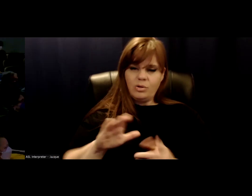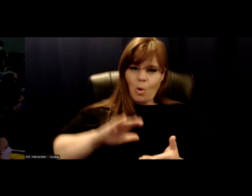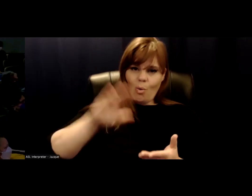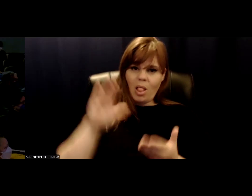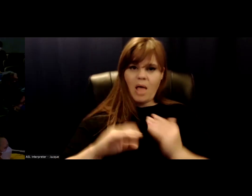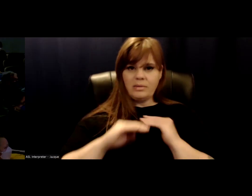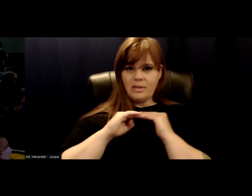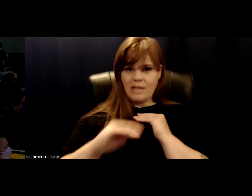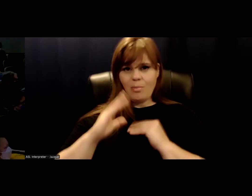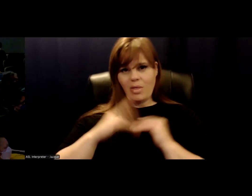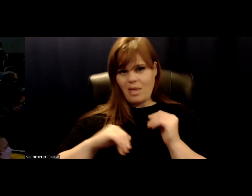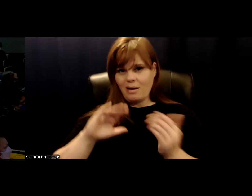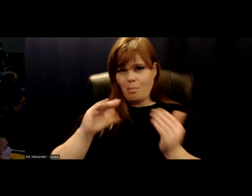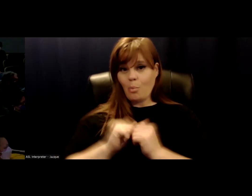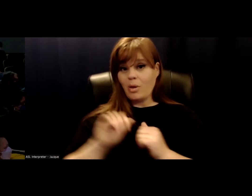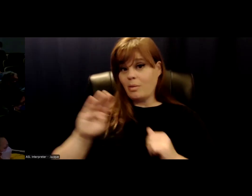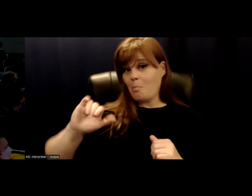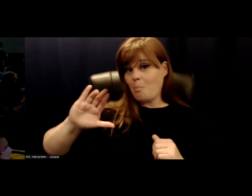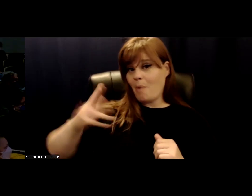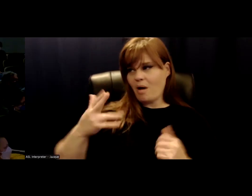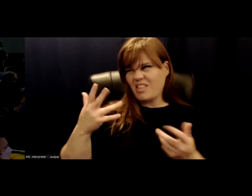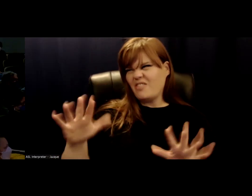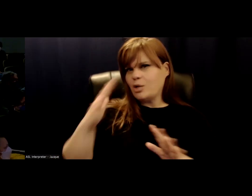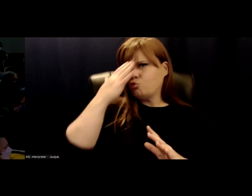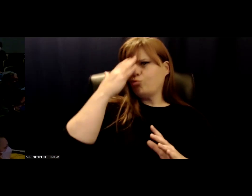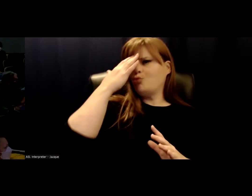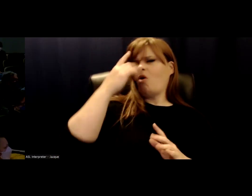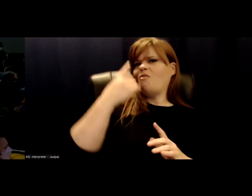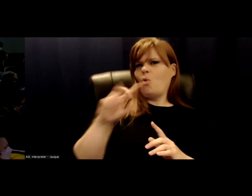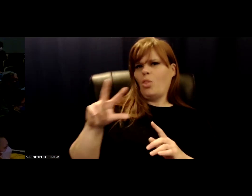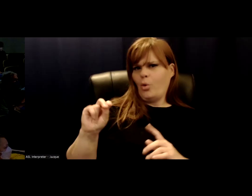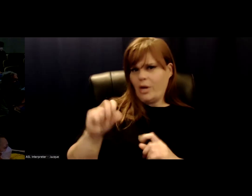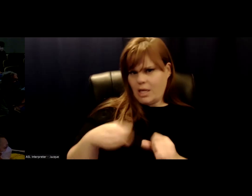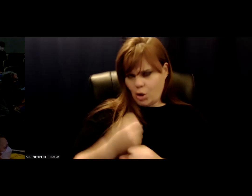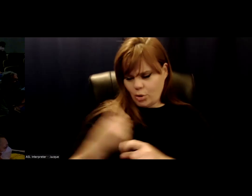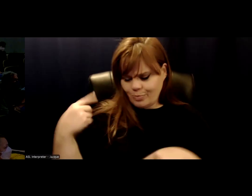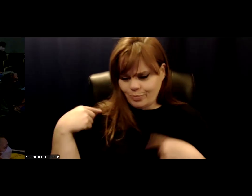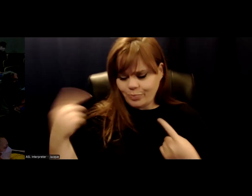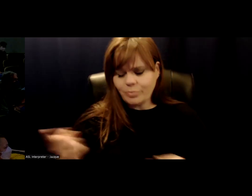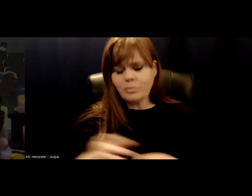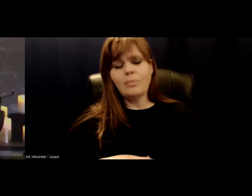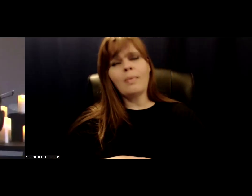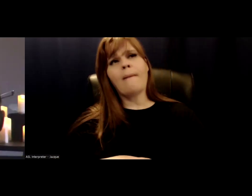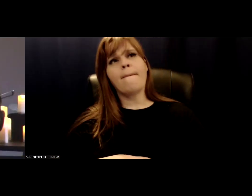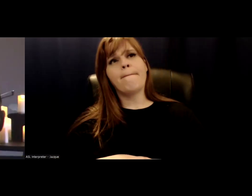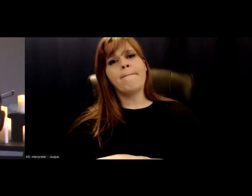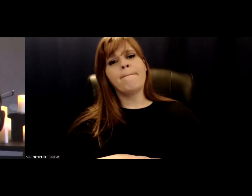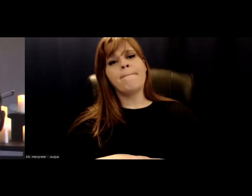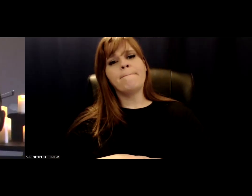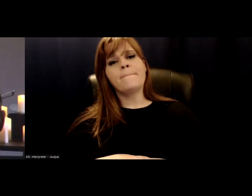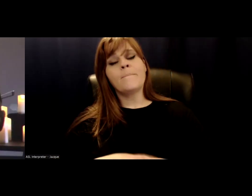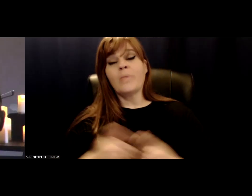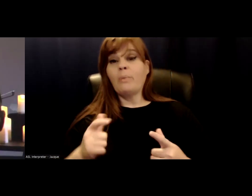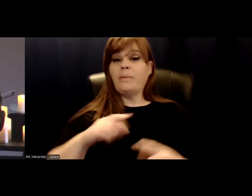over 30 years. And it was a huge relief for me to discover that